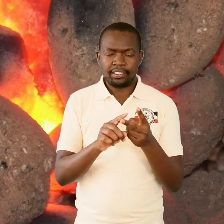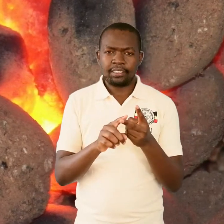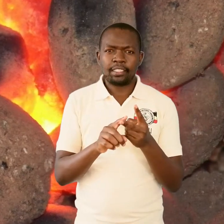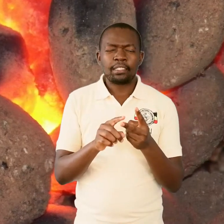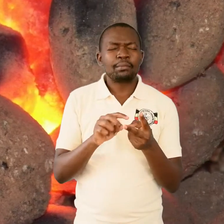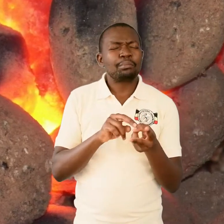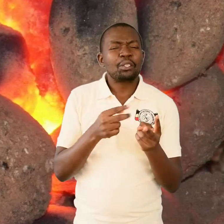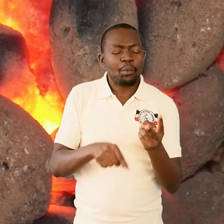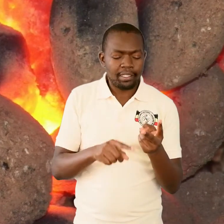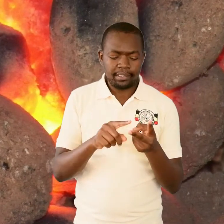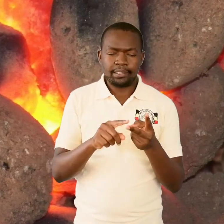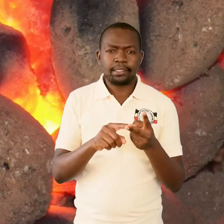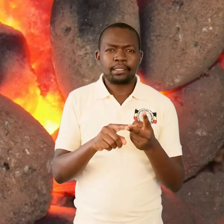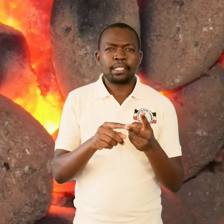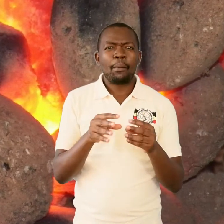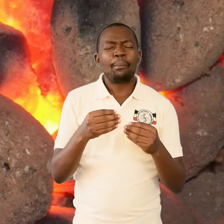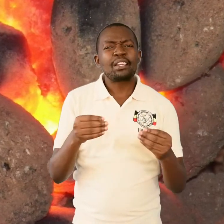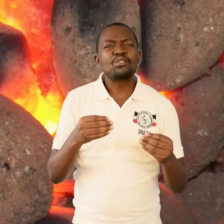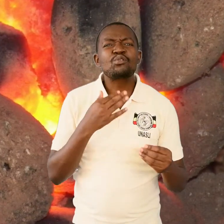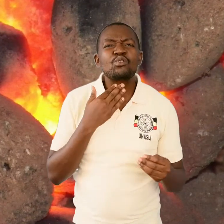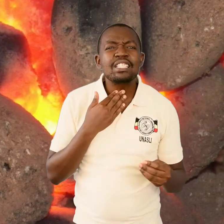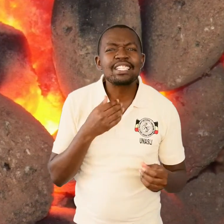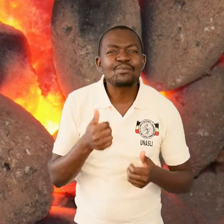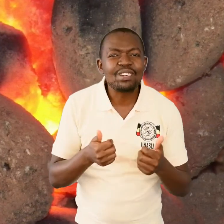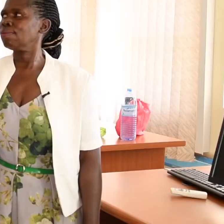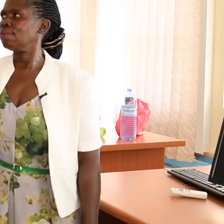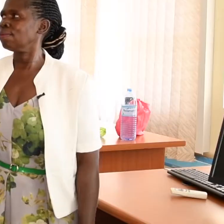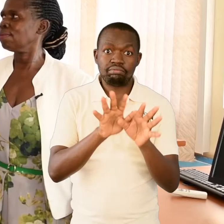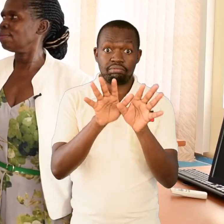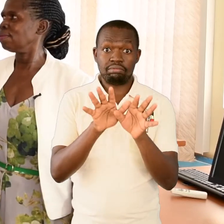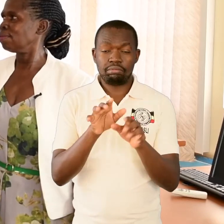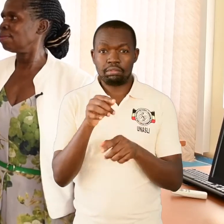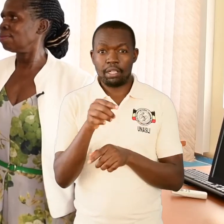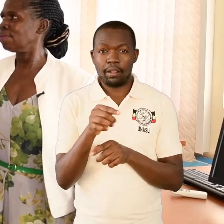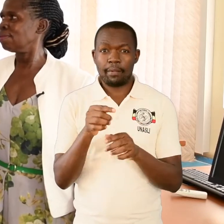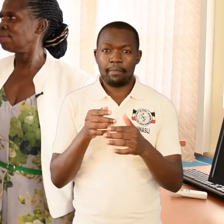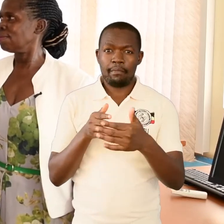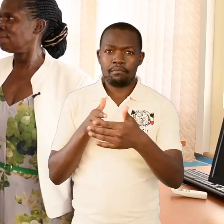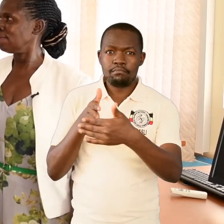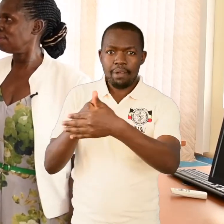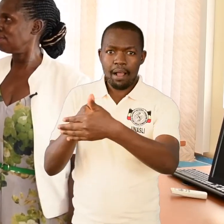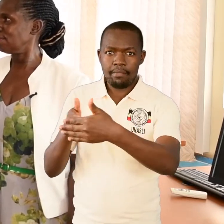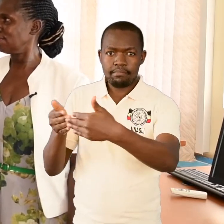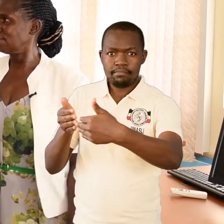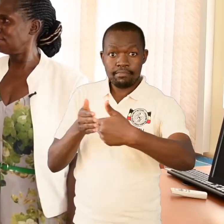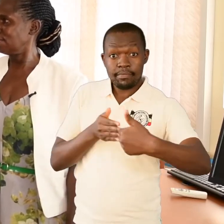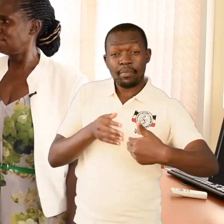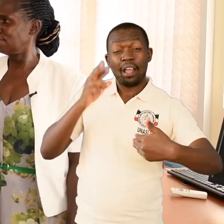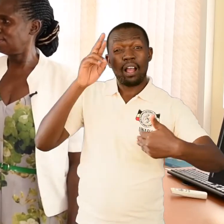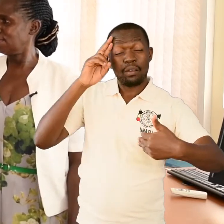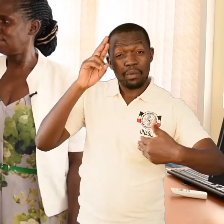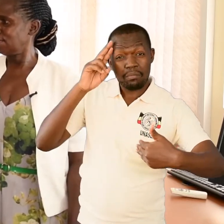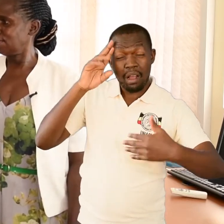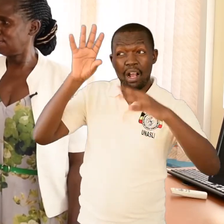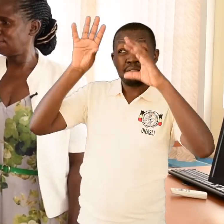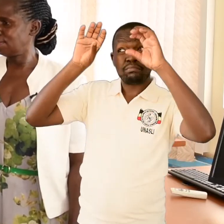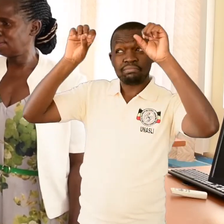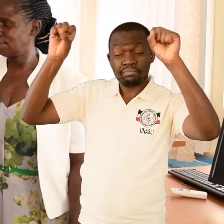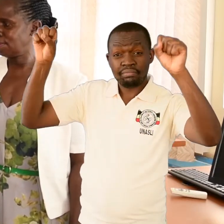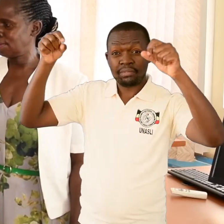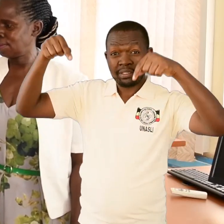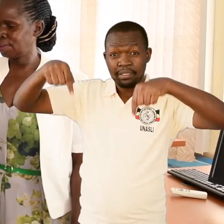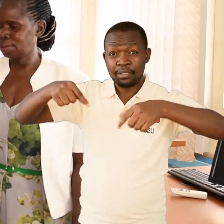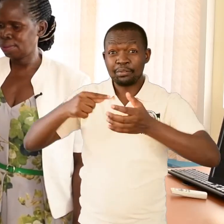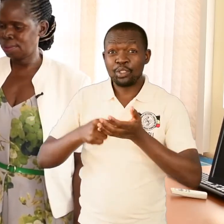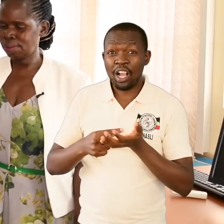charcoal briquettes. Over to you, Peace. I remember His Excellency, the President of Uganda, offered